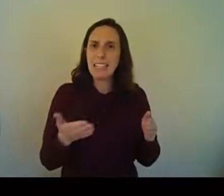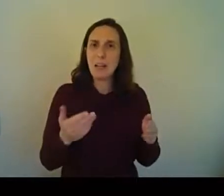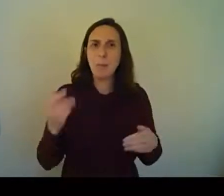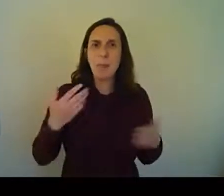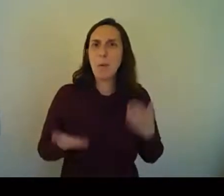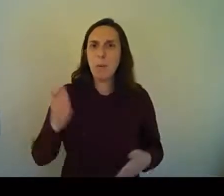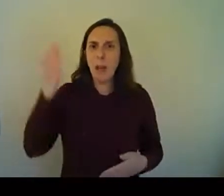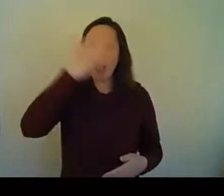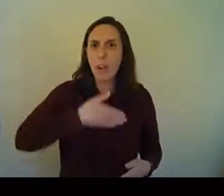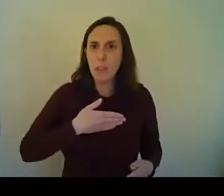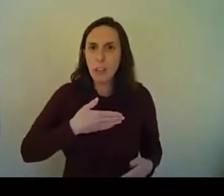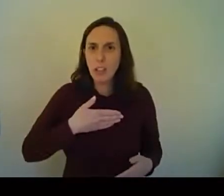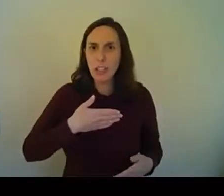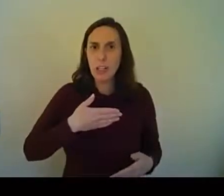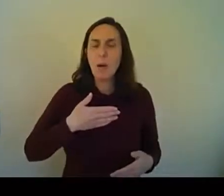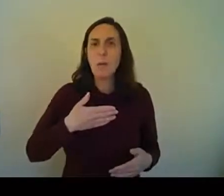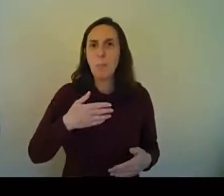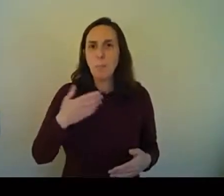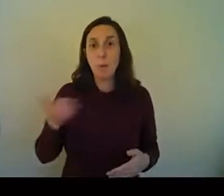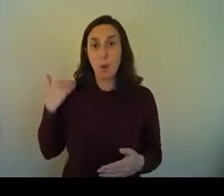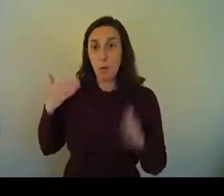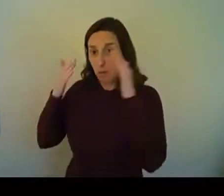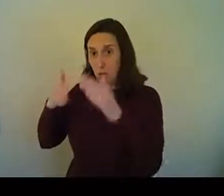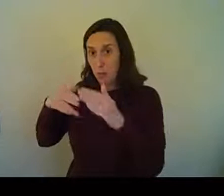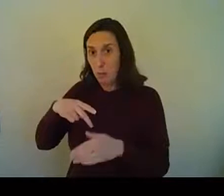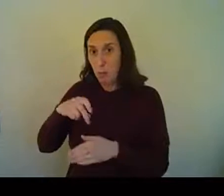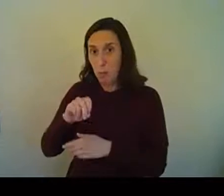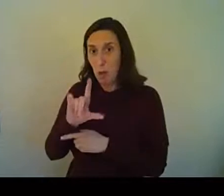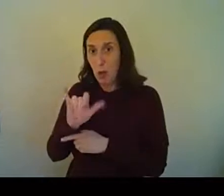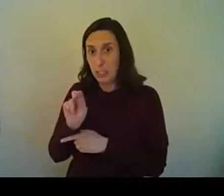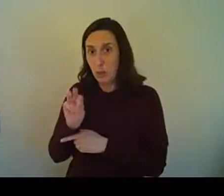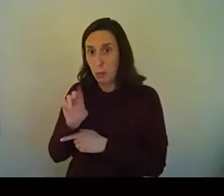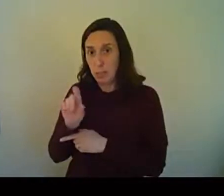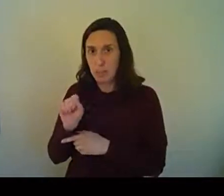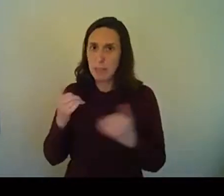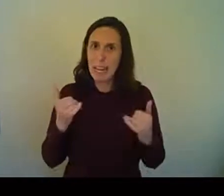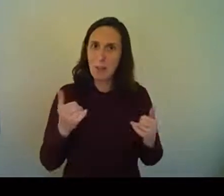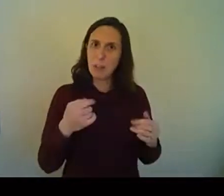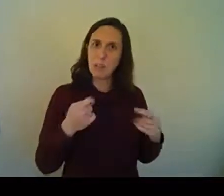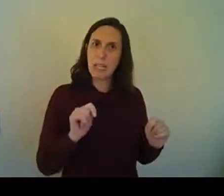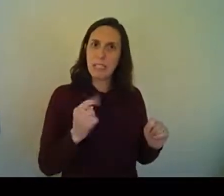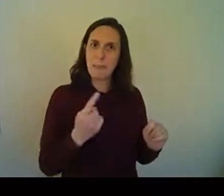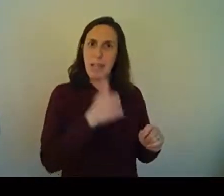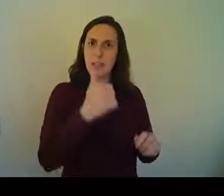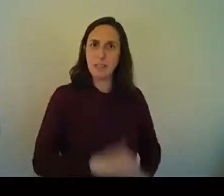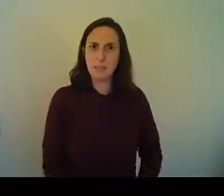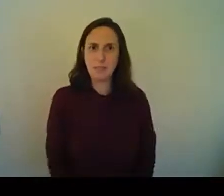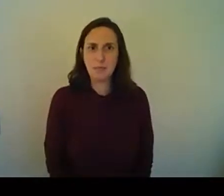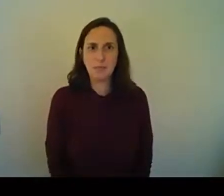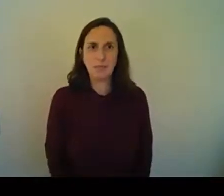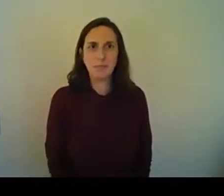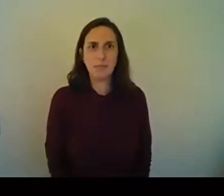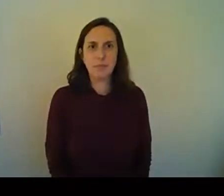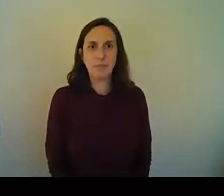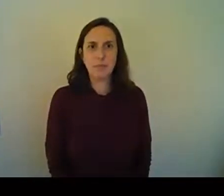first thing we want to do is we want to divide. And so we do this division, kind of like when the Greeks